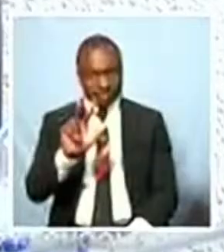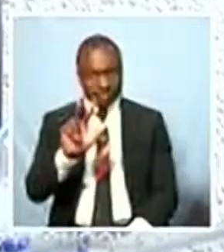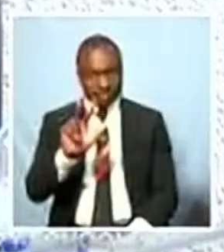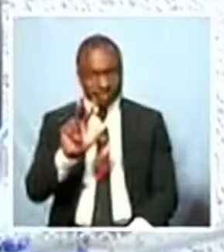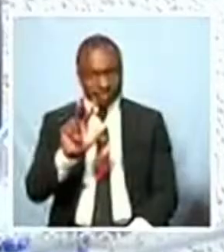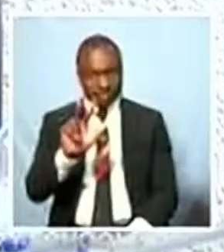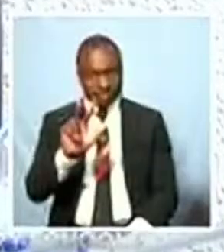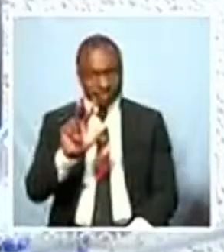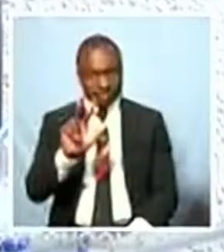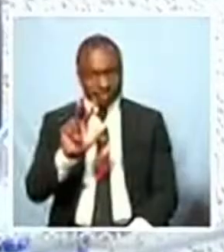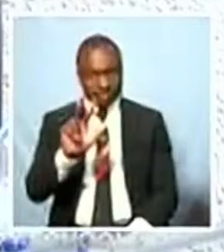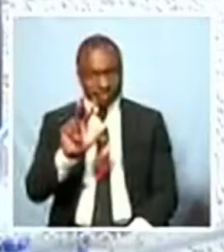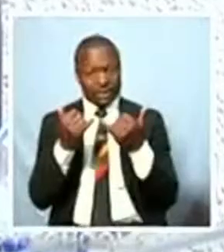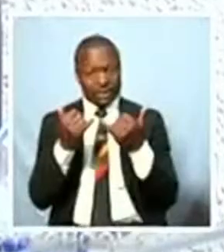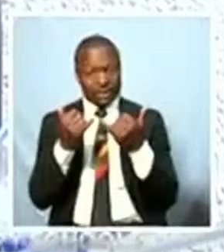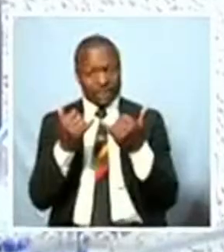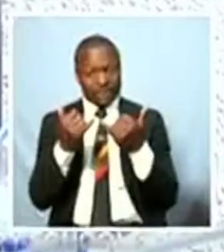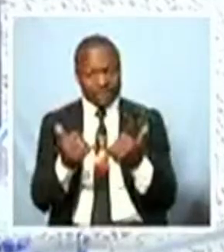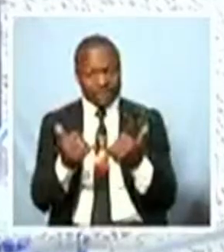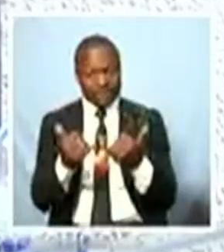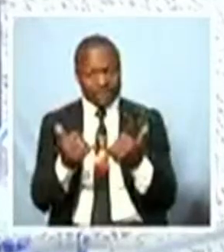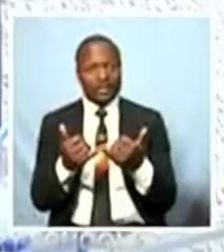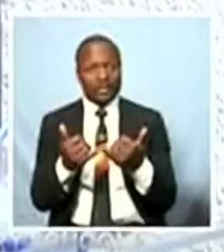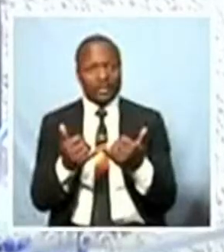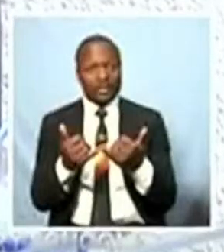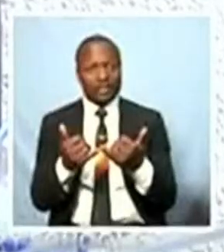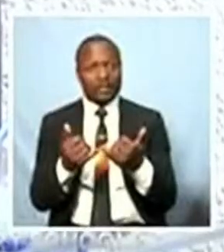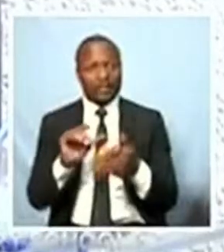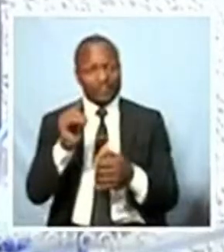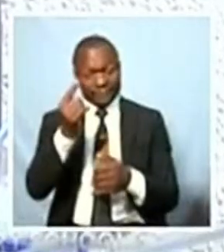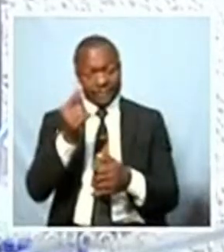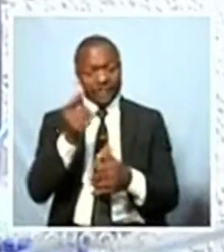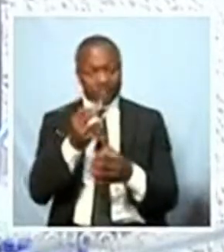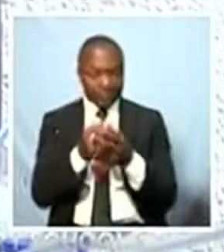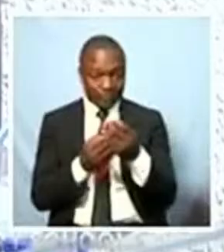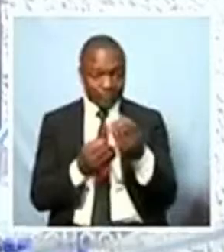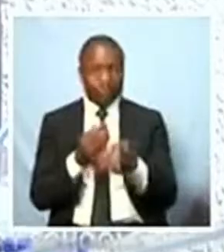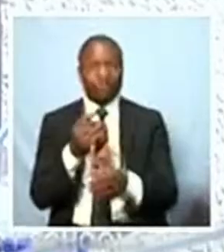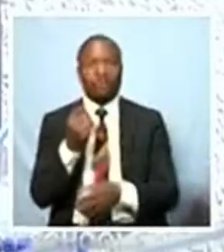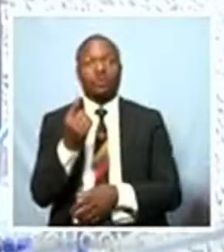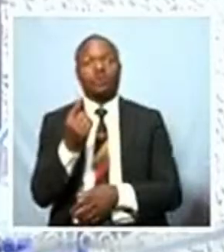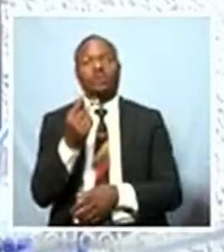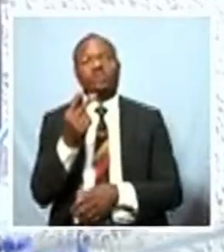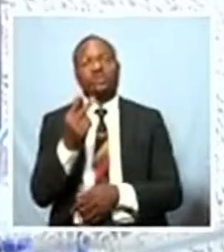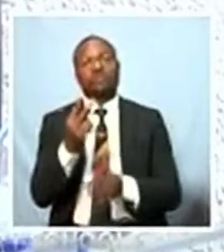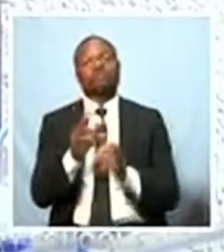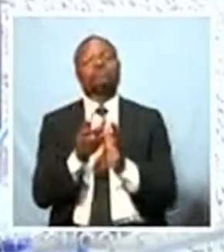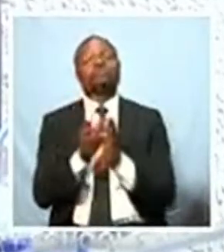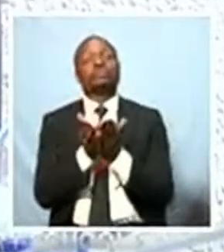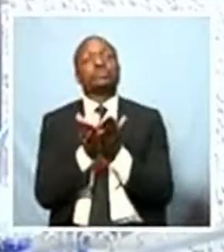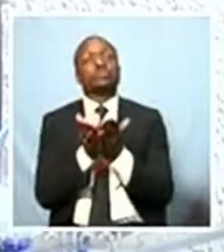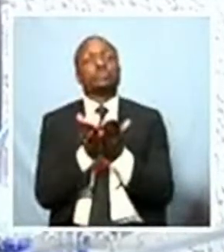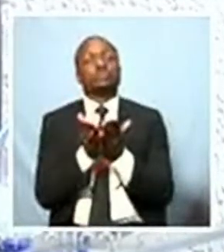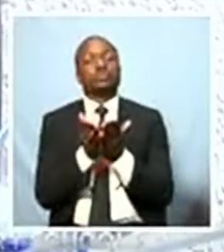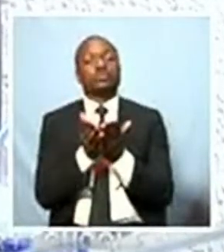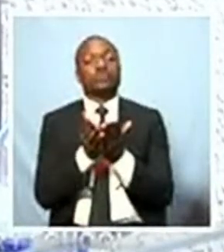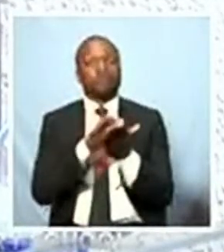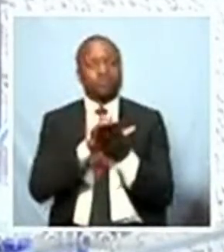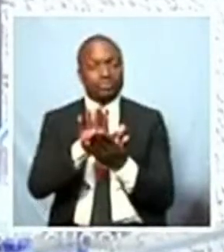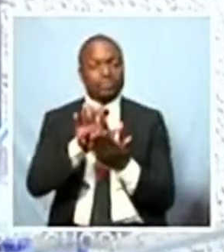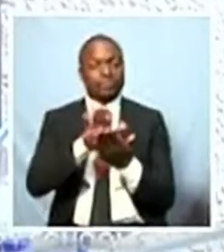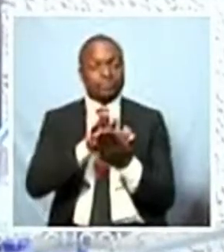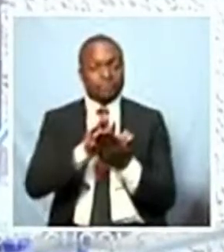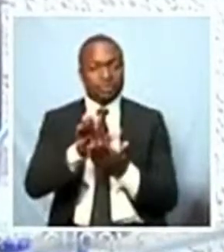and we are now. This is we are having the first Form 1 and Form 2 materials being printed